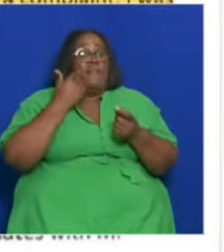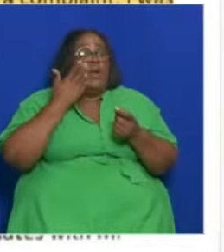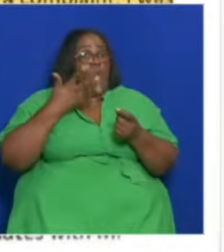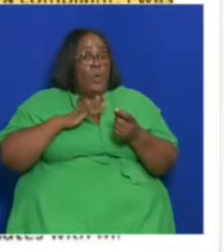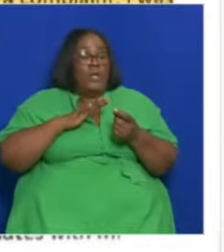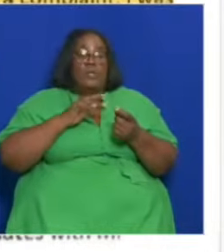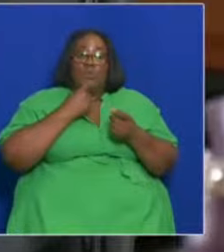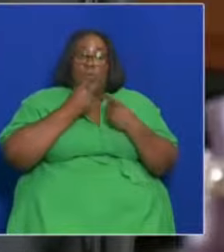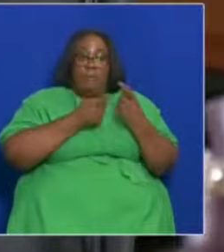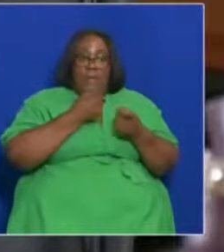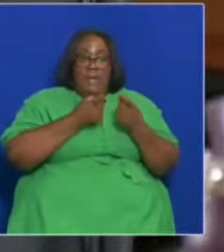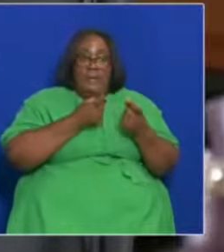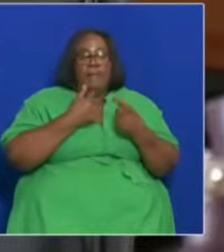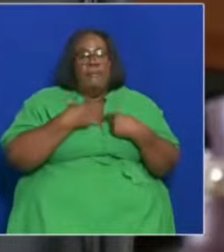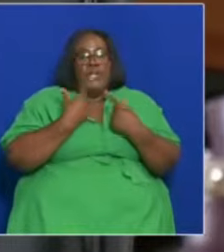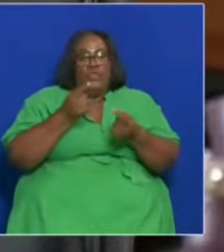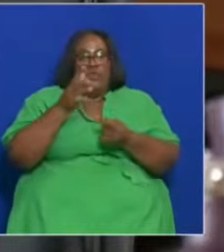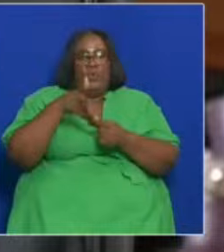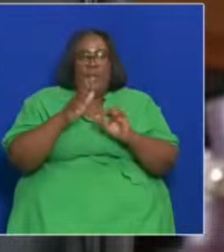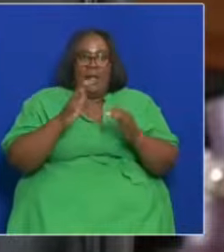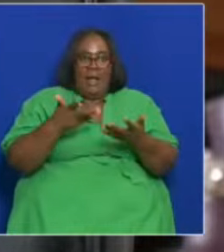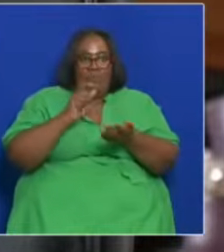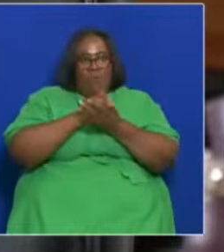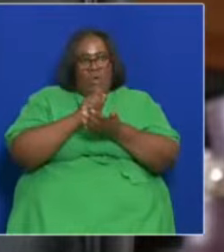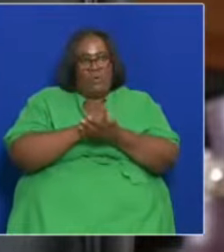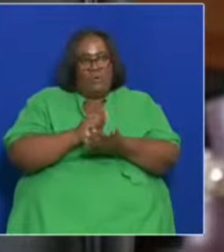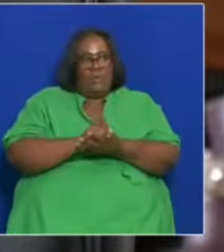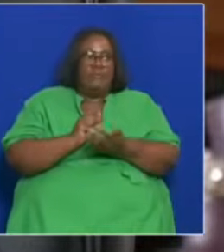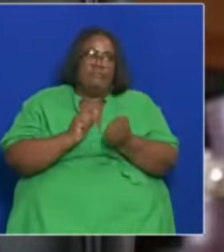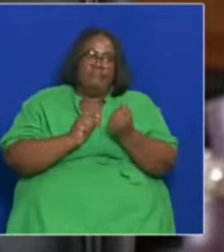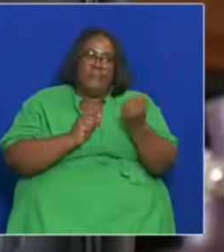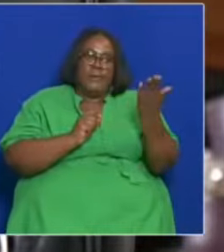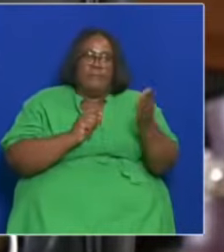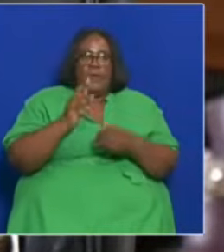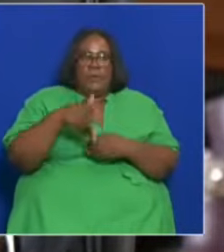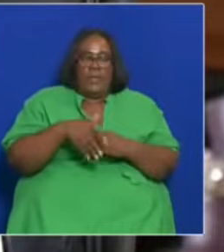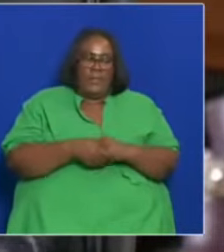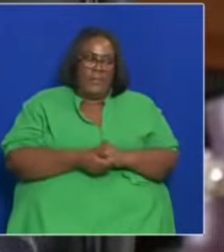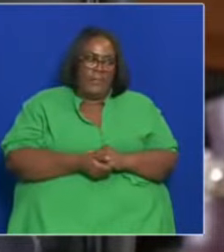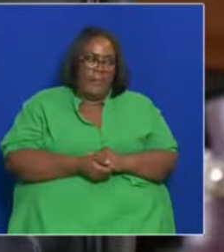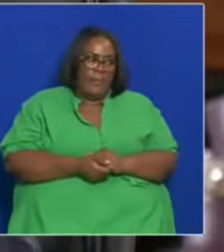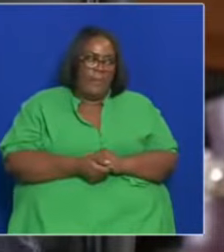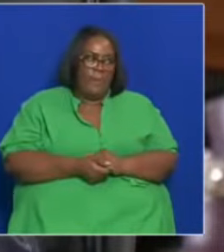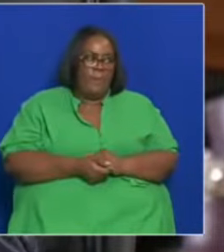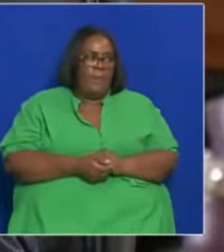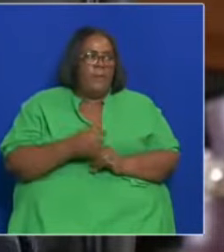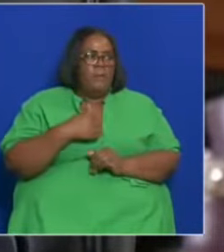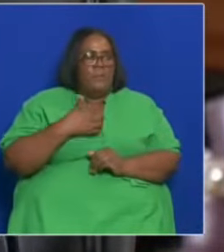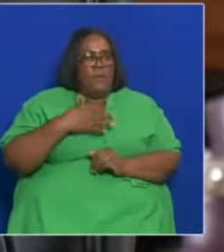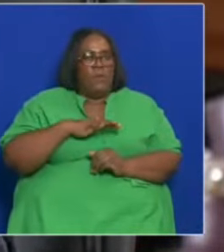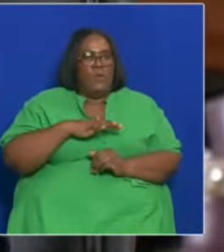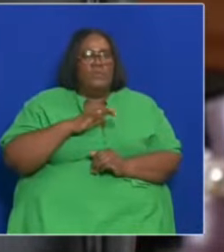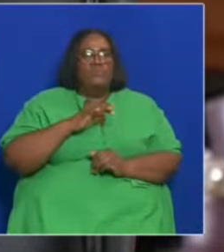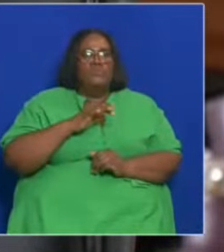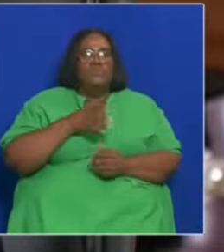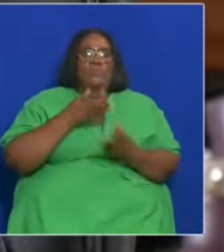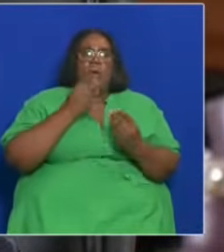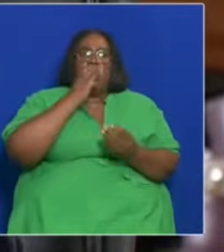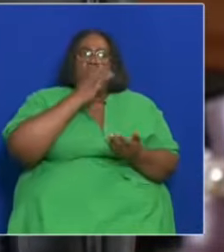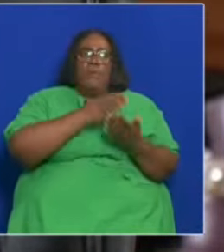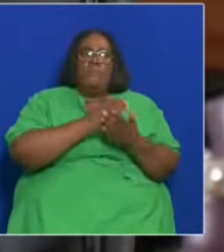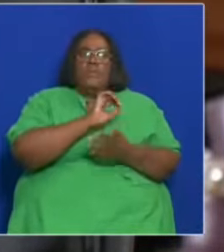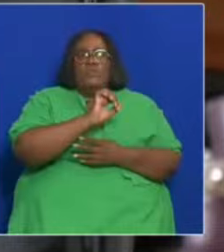Now, I just wanted to get your comment to that, because in my mind, it's